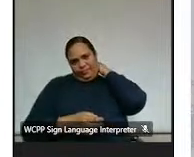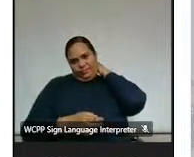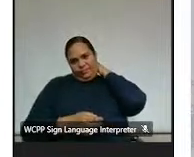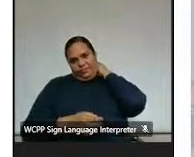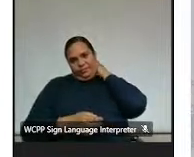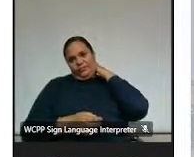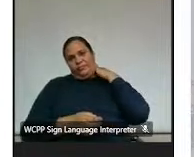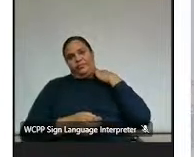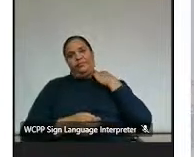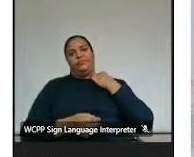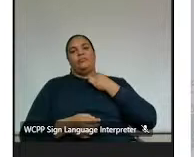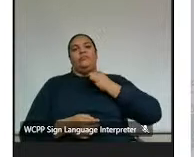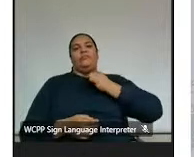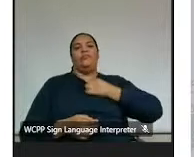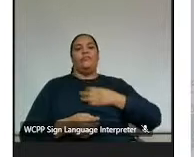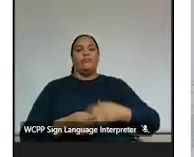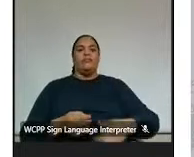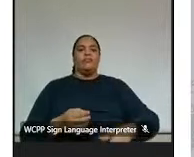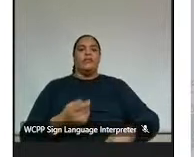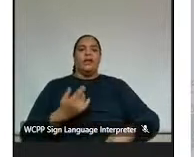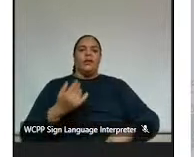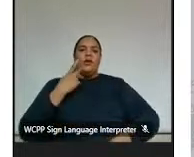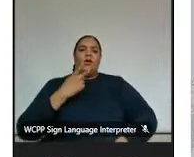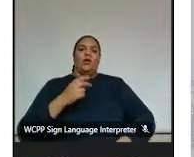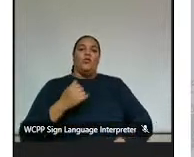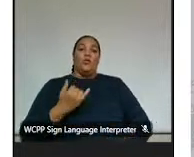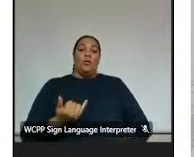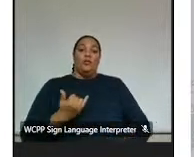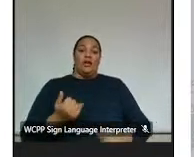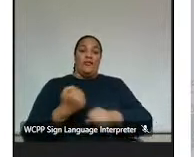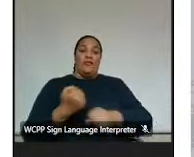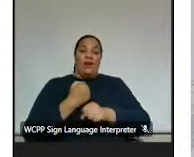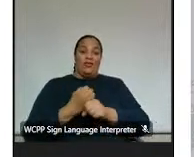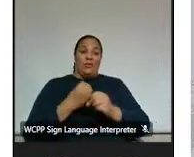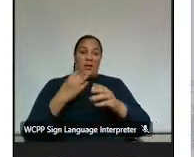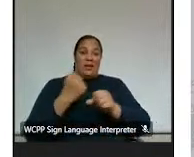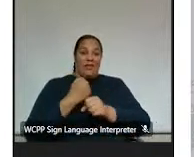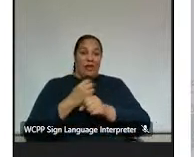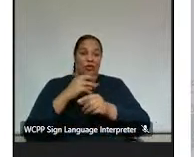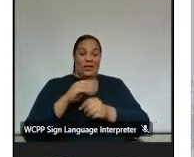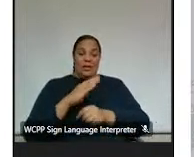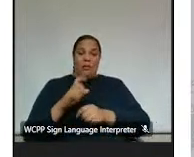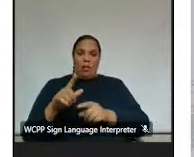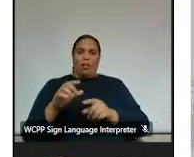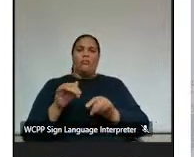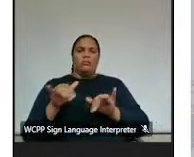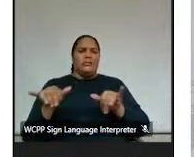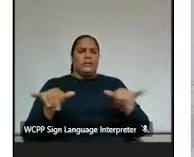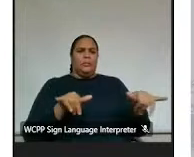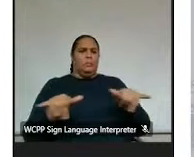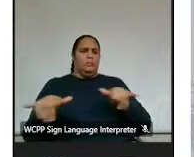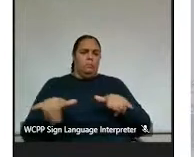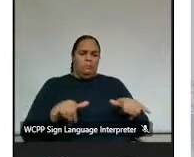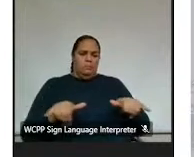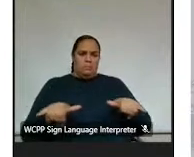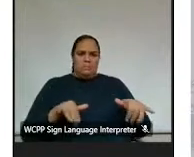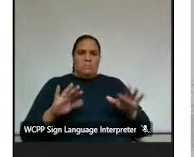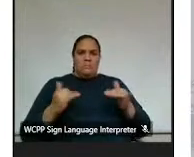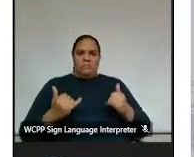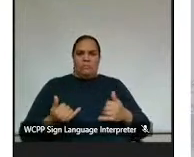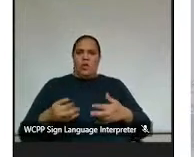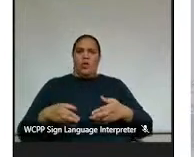So let's look at some existing functions included in the bill. Many functions in the bill are the same as in current